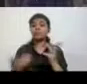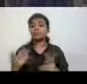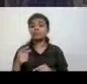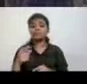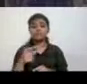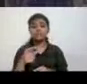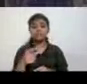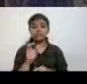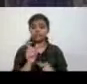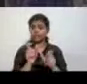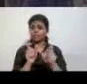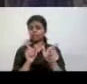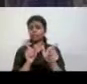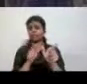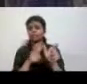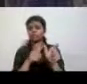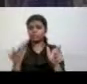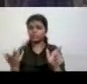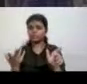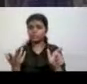a passive, uh,